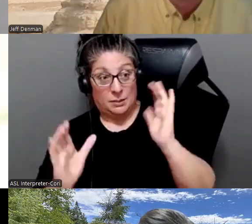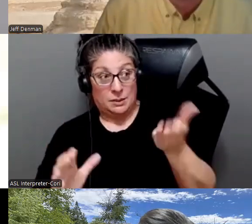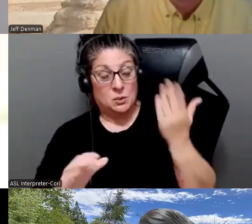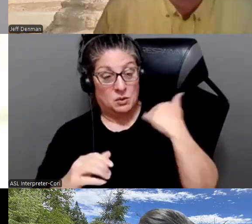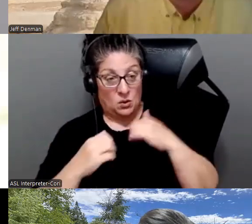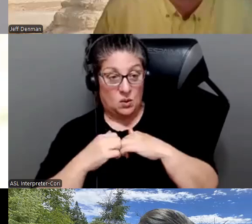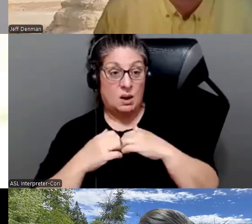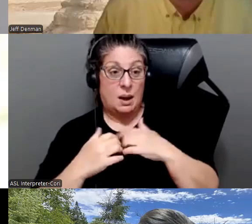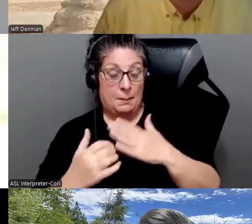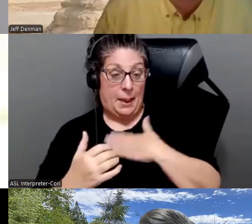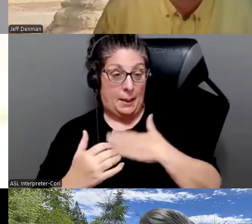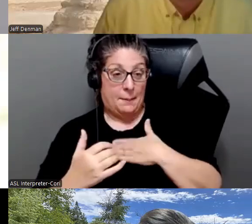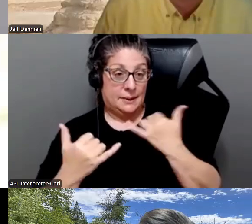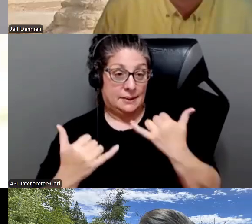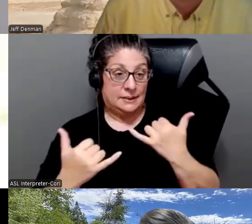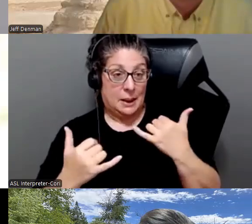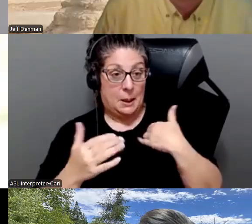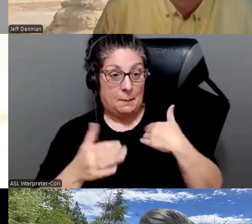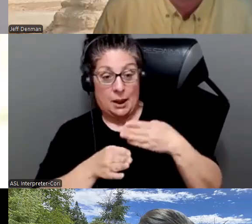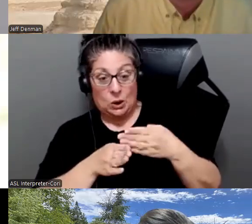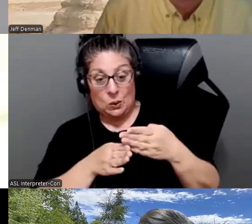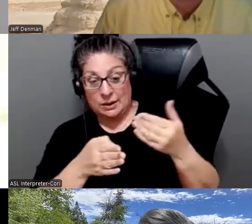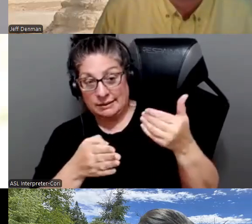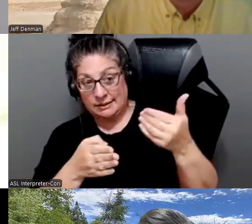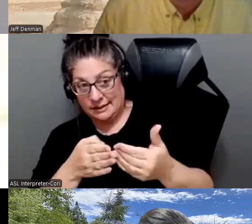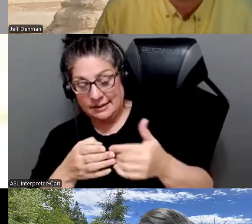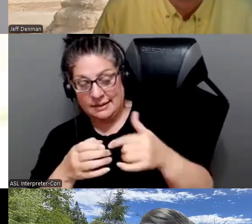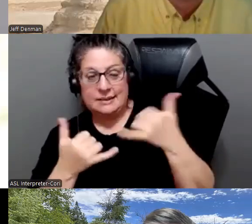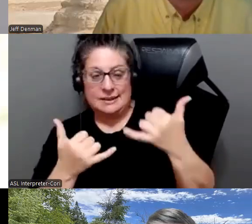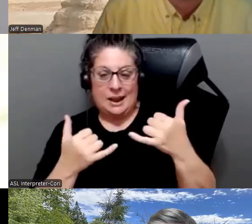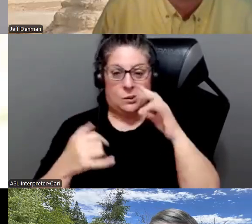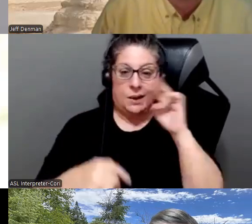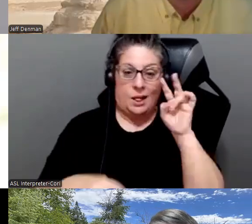that this is the tail end of my career and we're at this place.